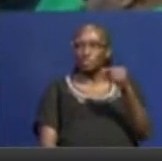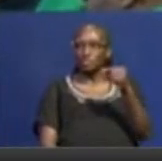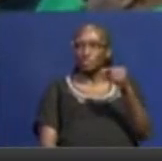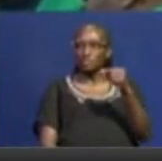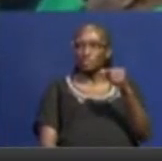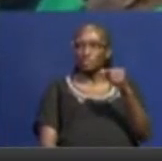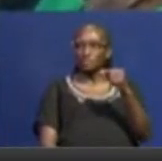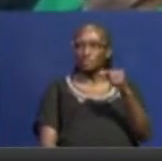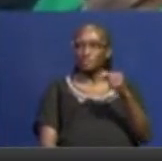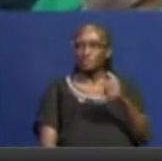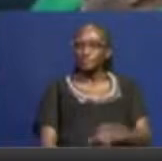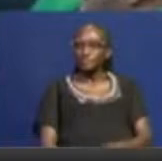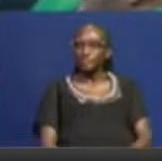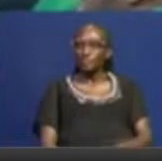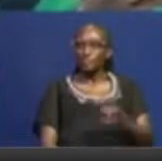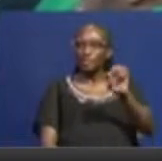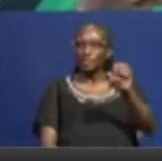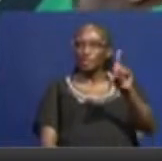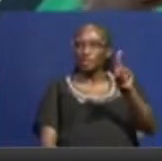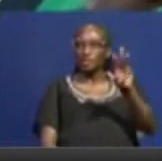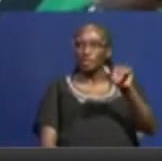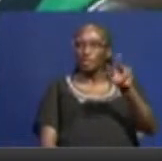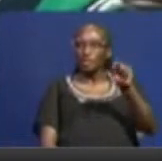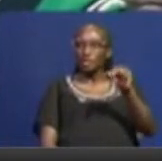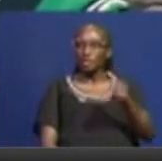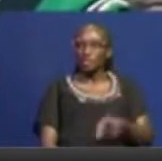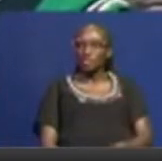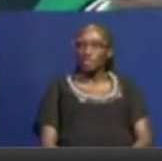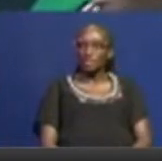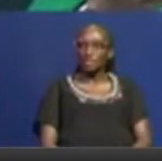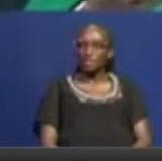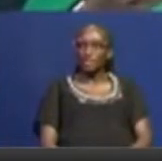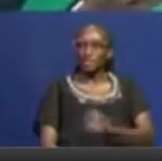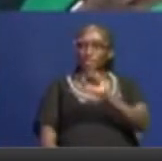Madioa Gishuki Edwin Mugo.